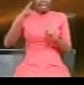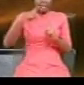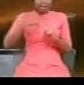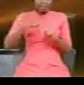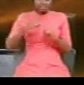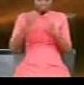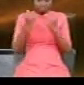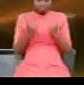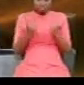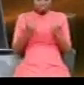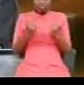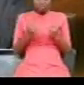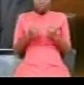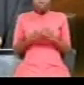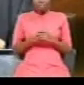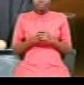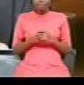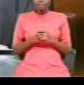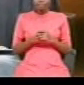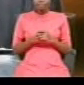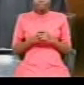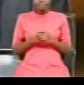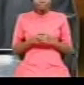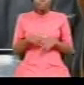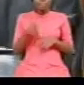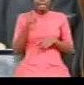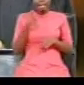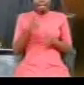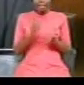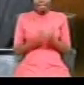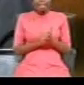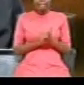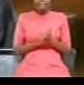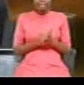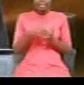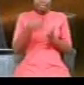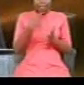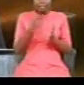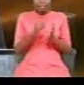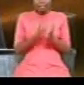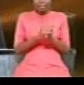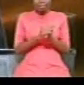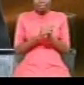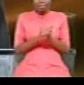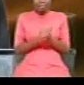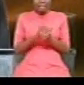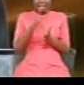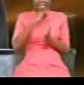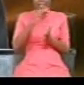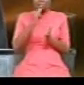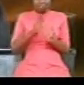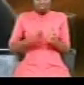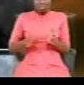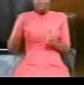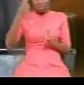even until now. He that claimed to be a child of